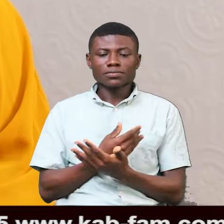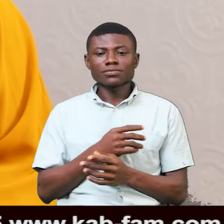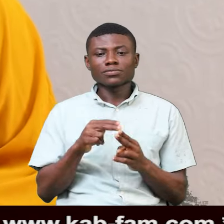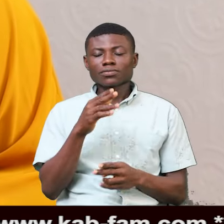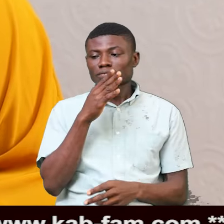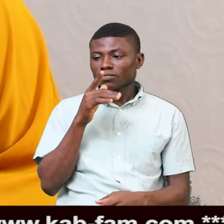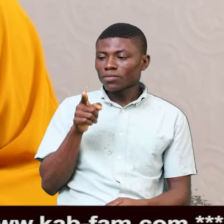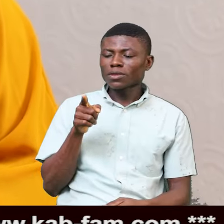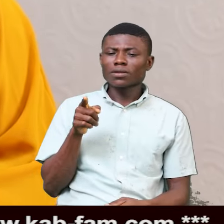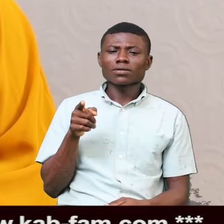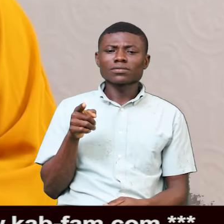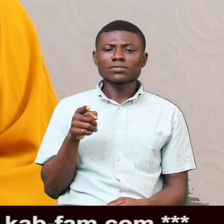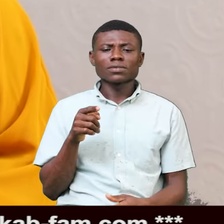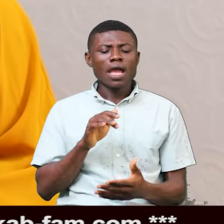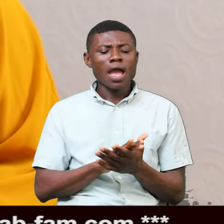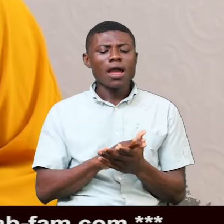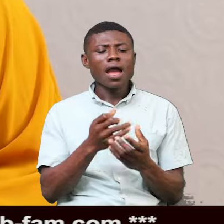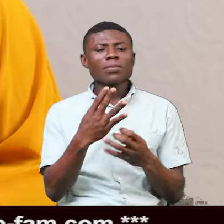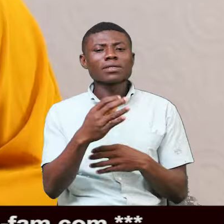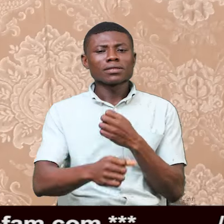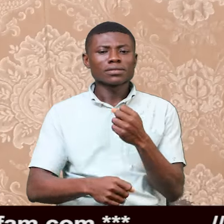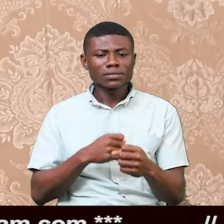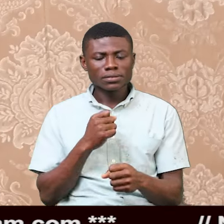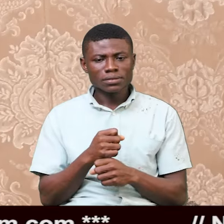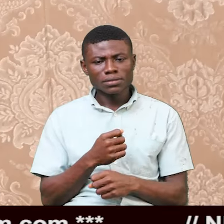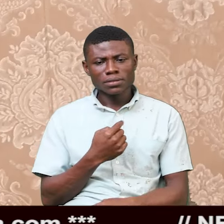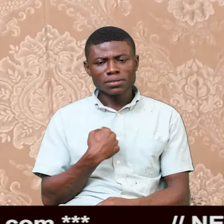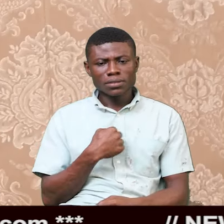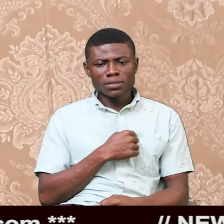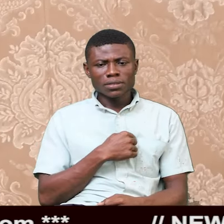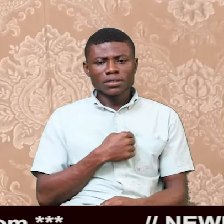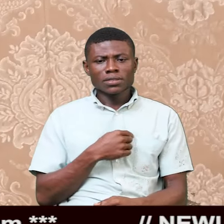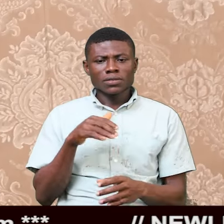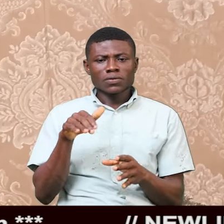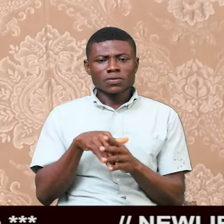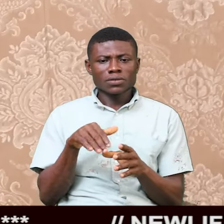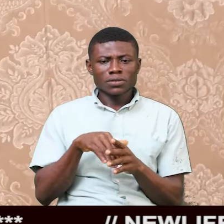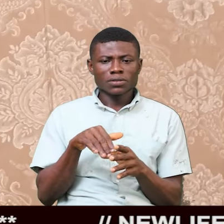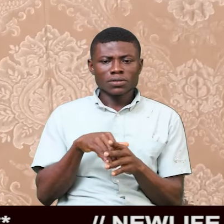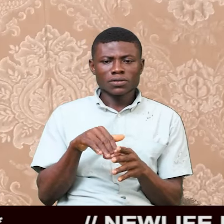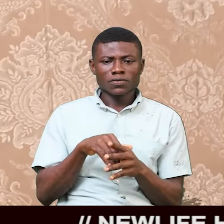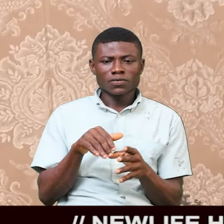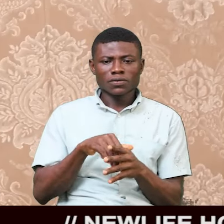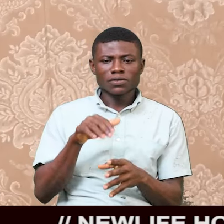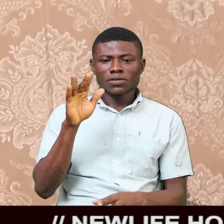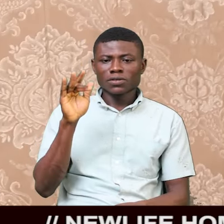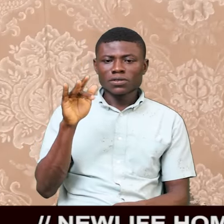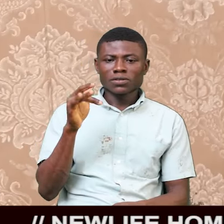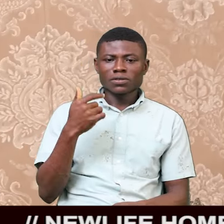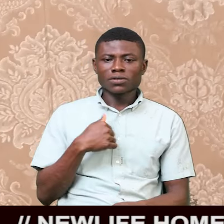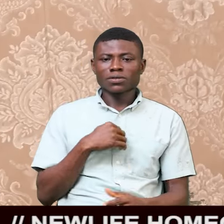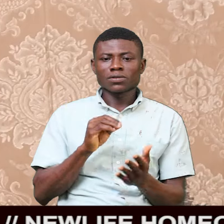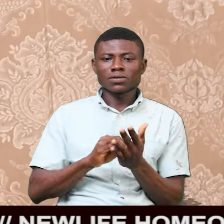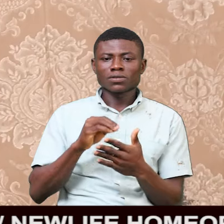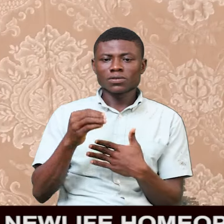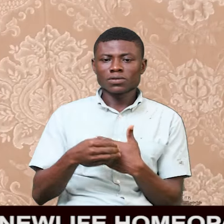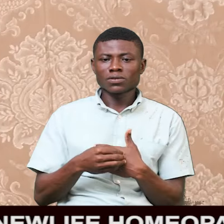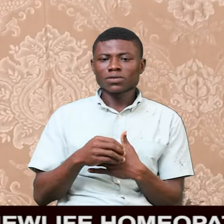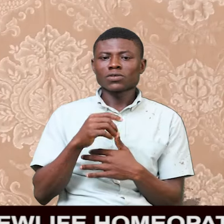say, Mama, more worry if you see me. Your wedding anniversary, yeah, 25, but